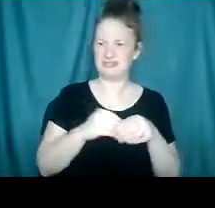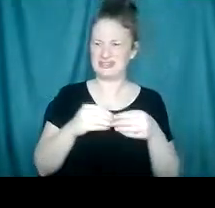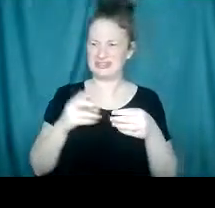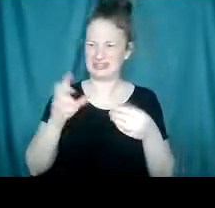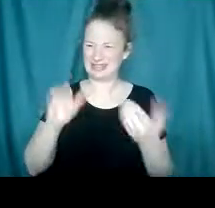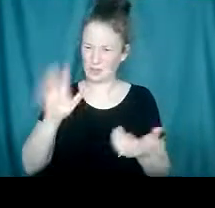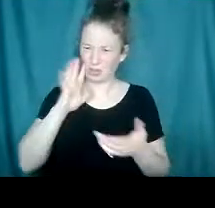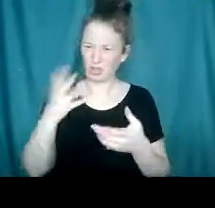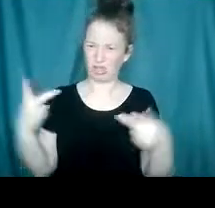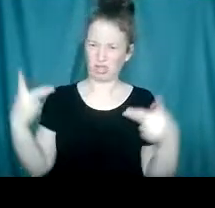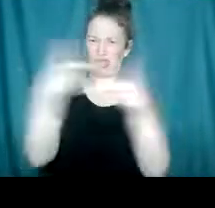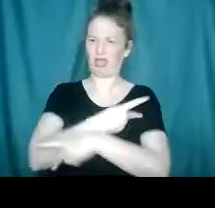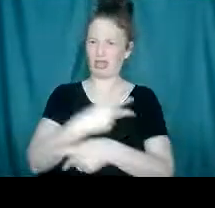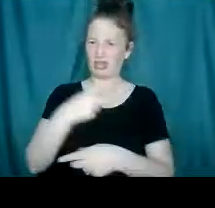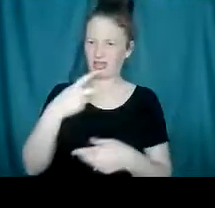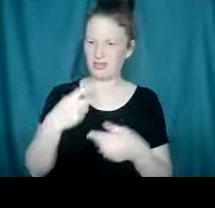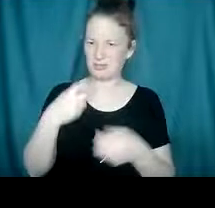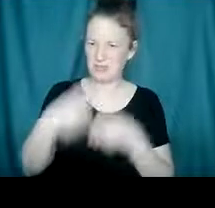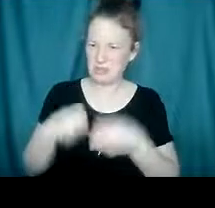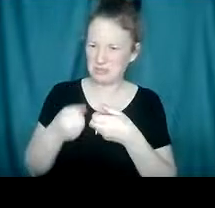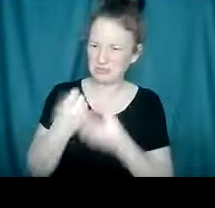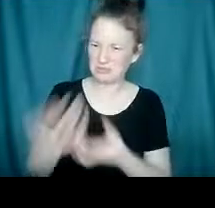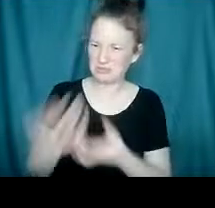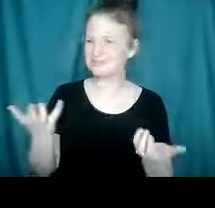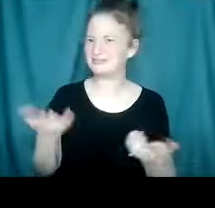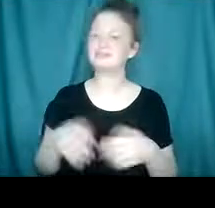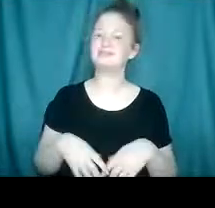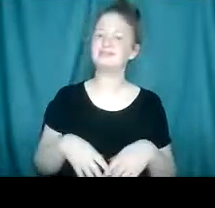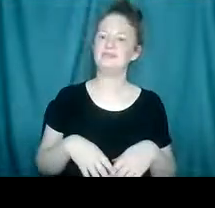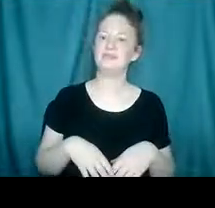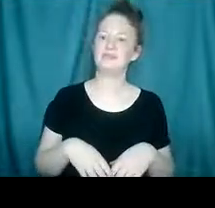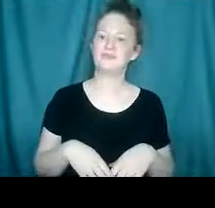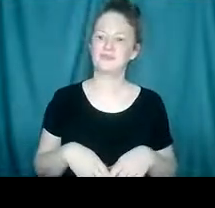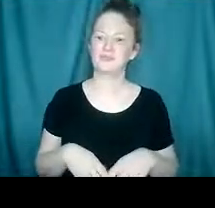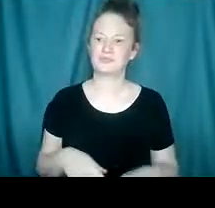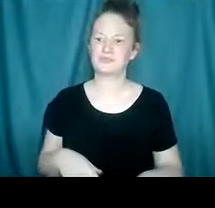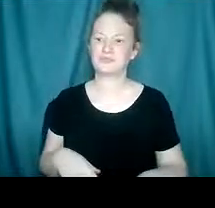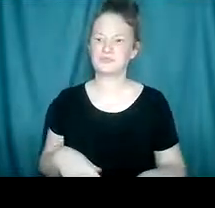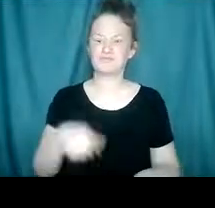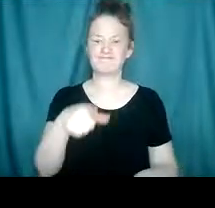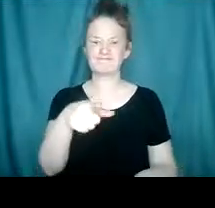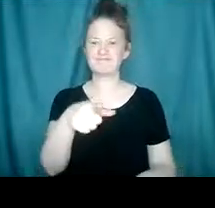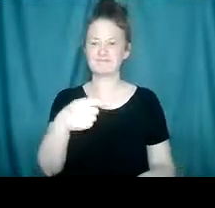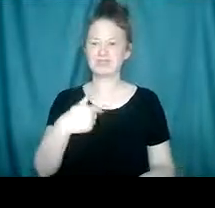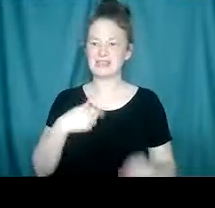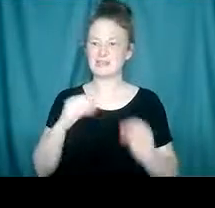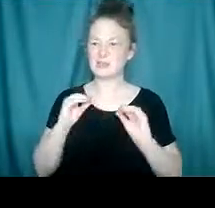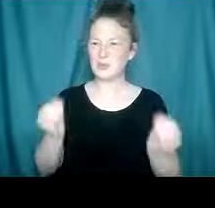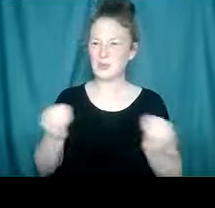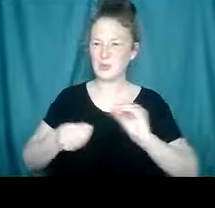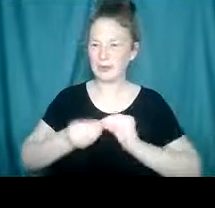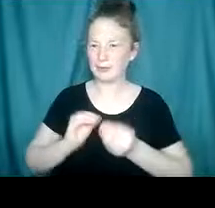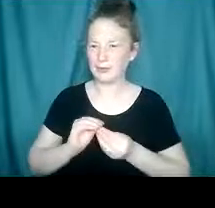thing, like just at different scales? So this is, I don't have a number for this,